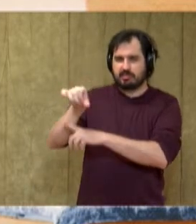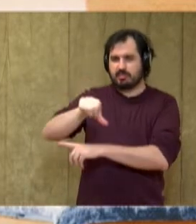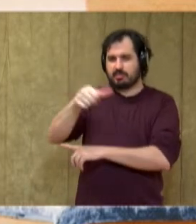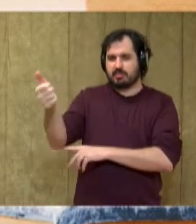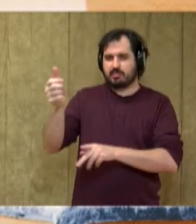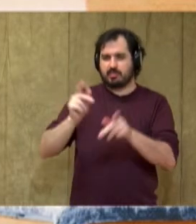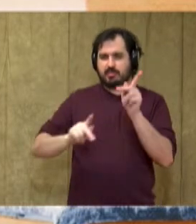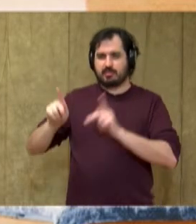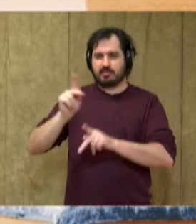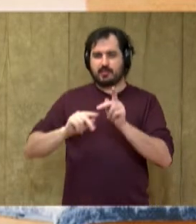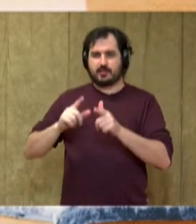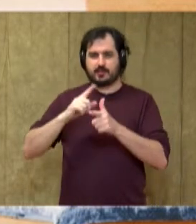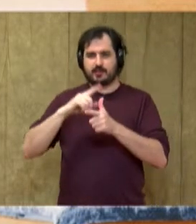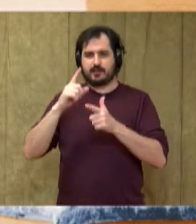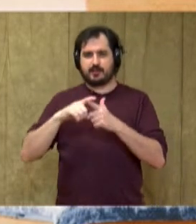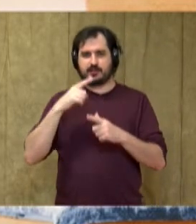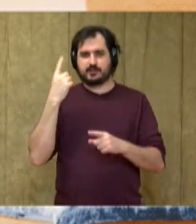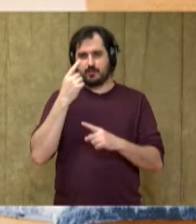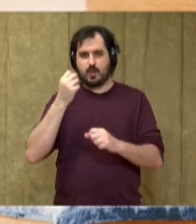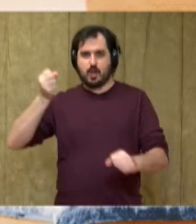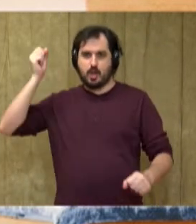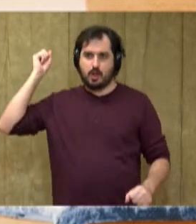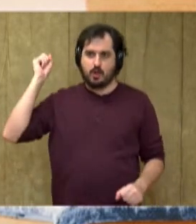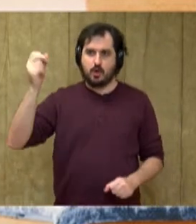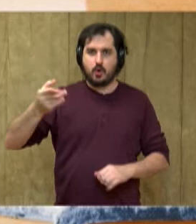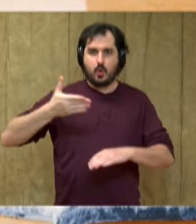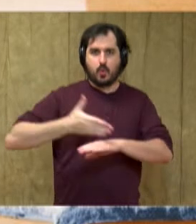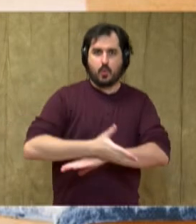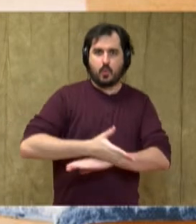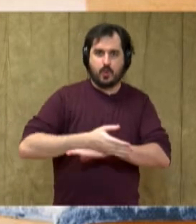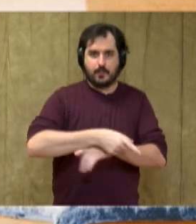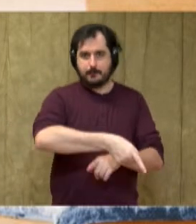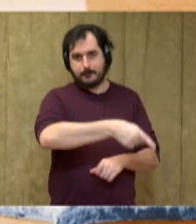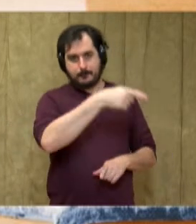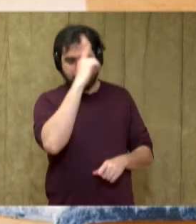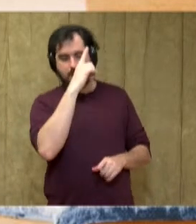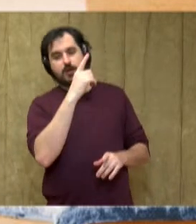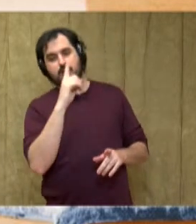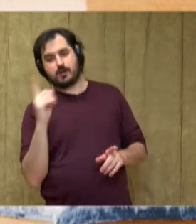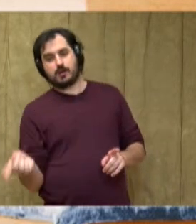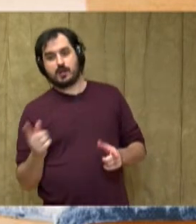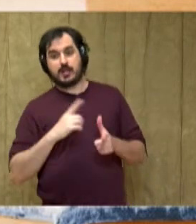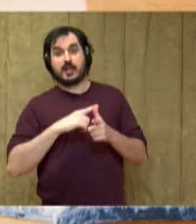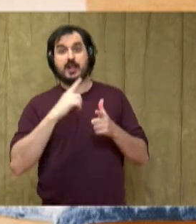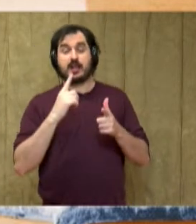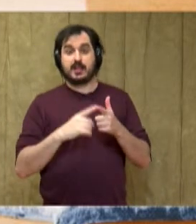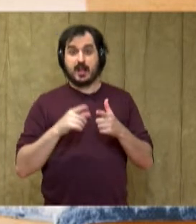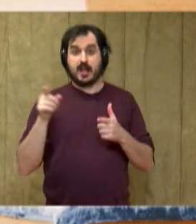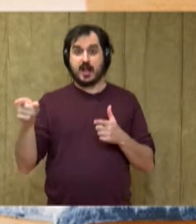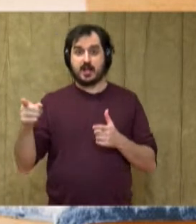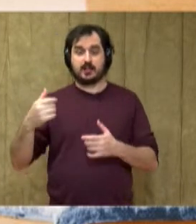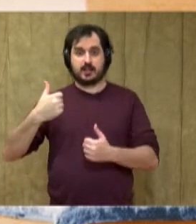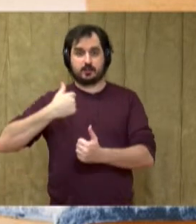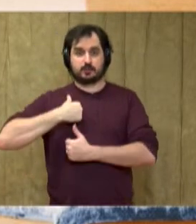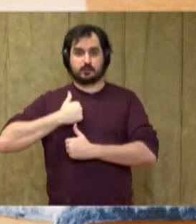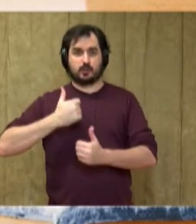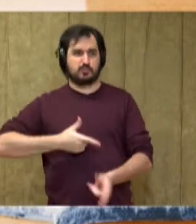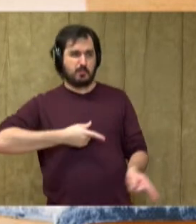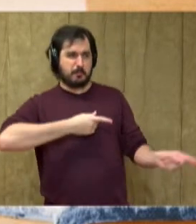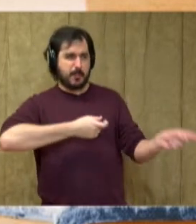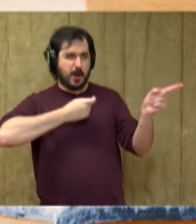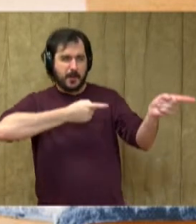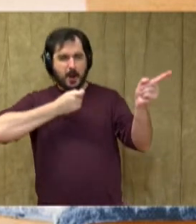at a redcoat and knocked him flat. The enraged troops began firing into the crowd. Five colonists